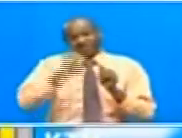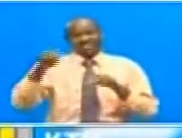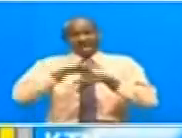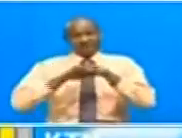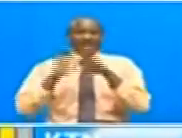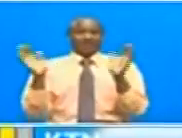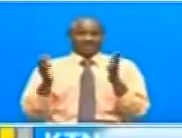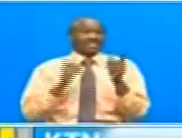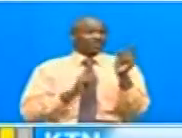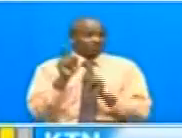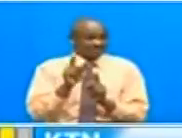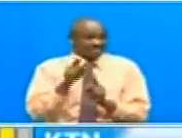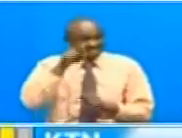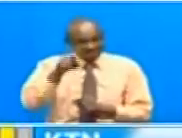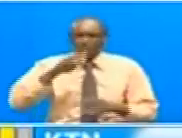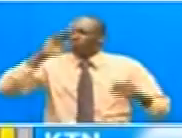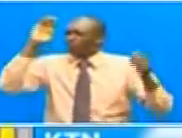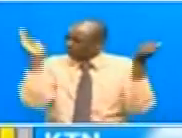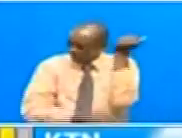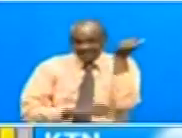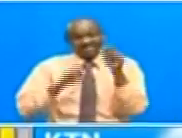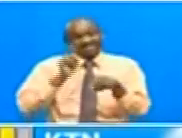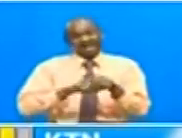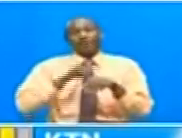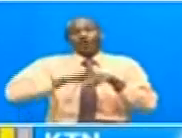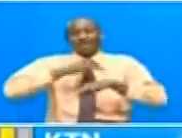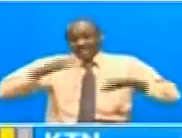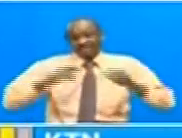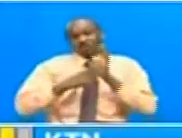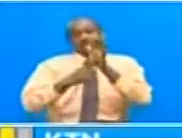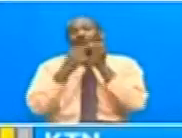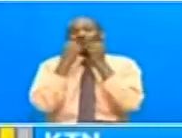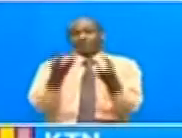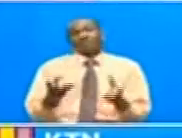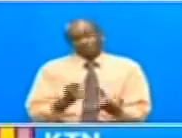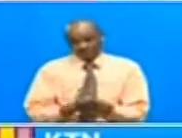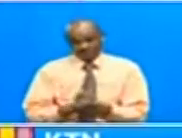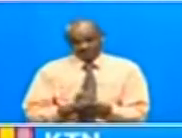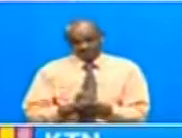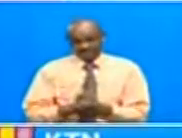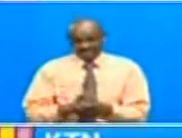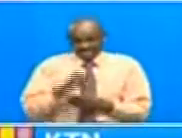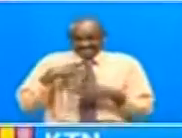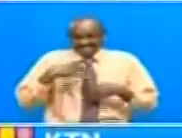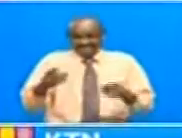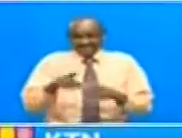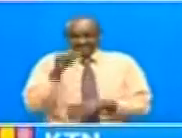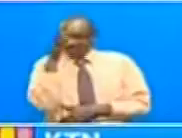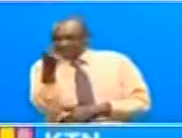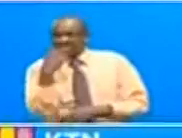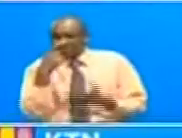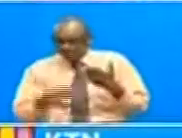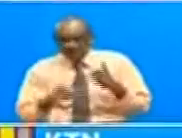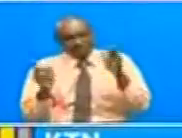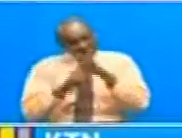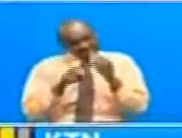African Affairs and Tourism is the worst when it comes to online display of information. An interesting finding, considering